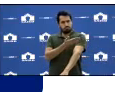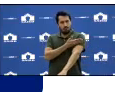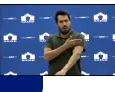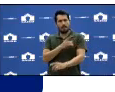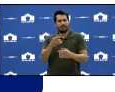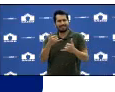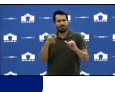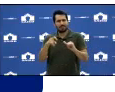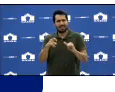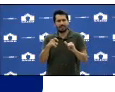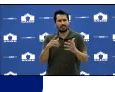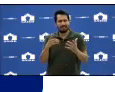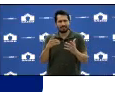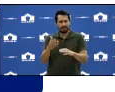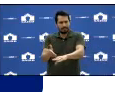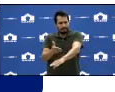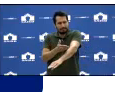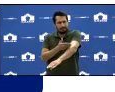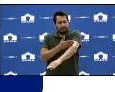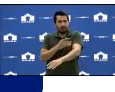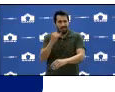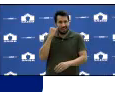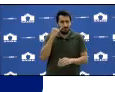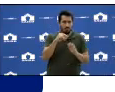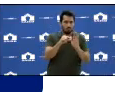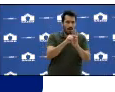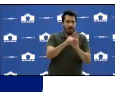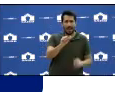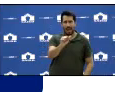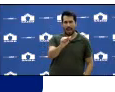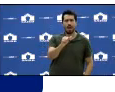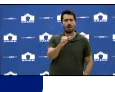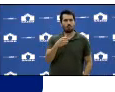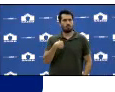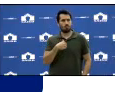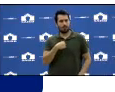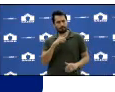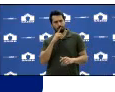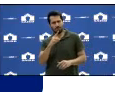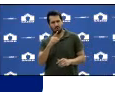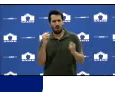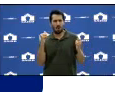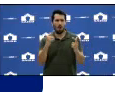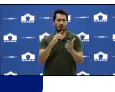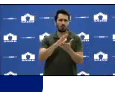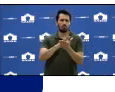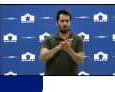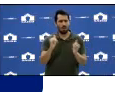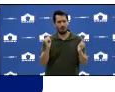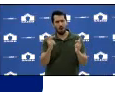going to continue. Even when all of our schools are rated A, we're going to continue making sure that every single student has